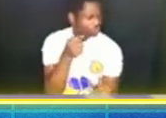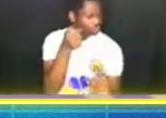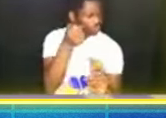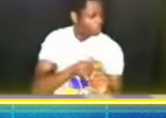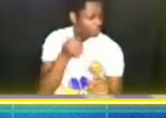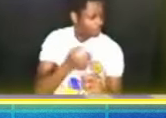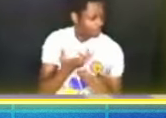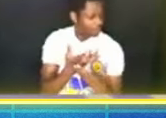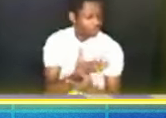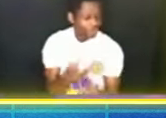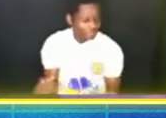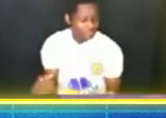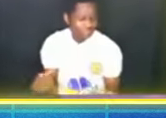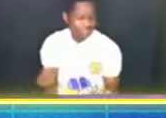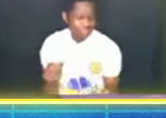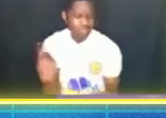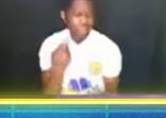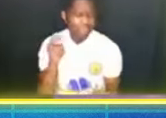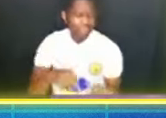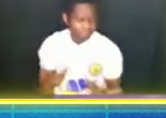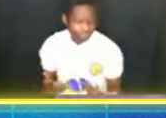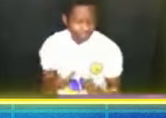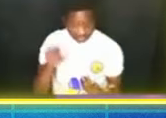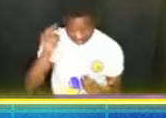to save.